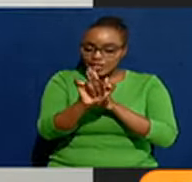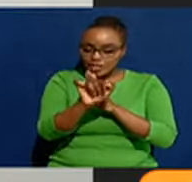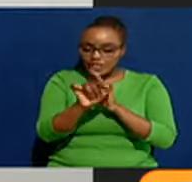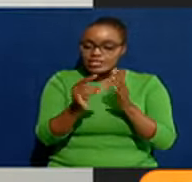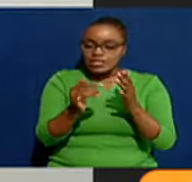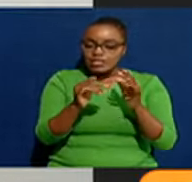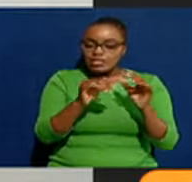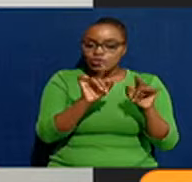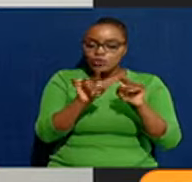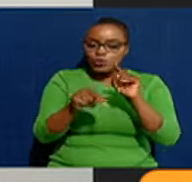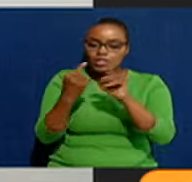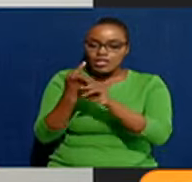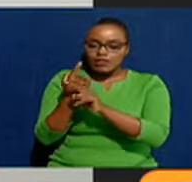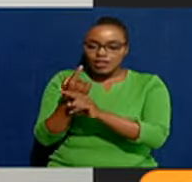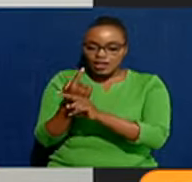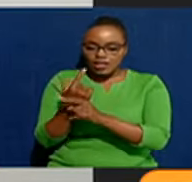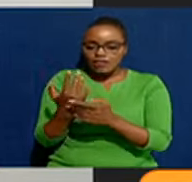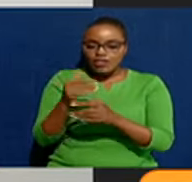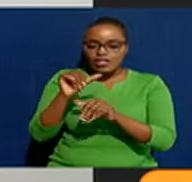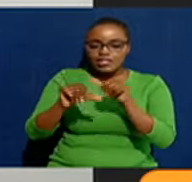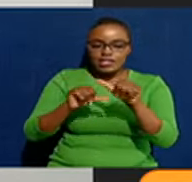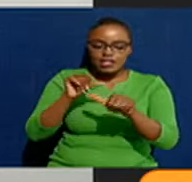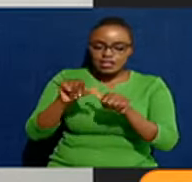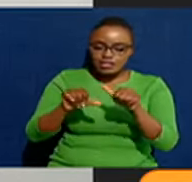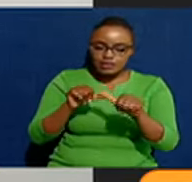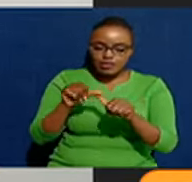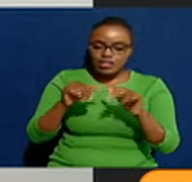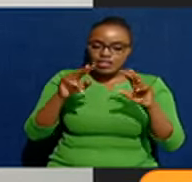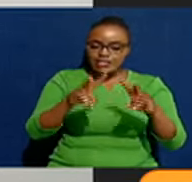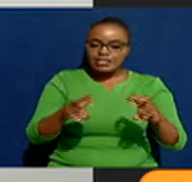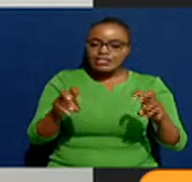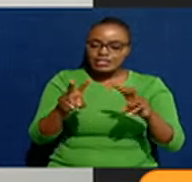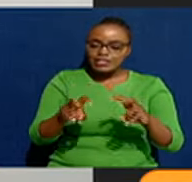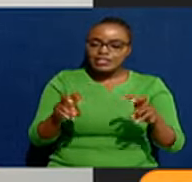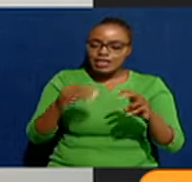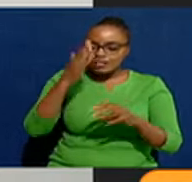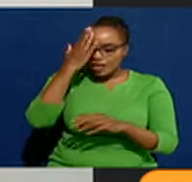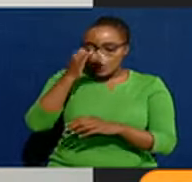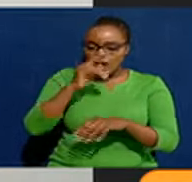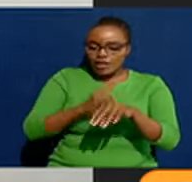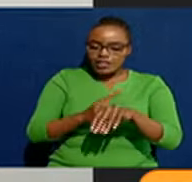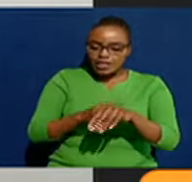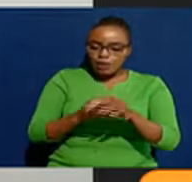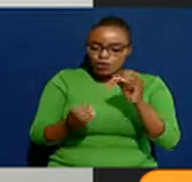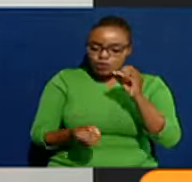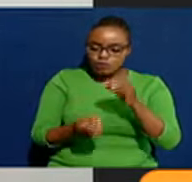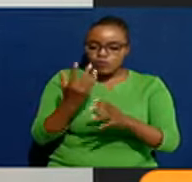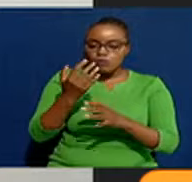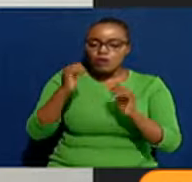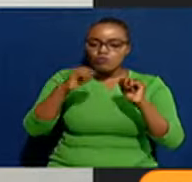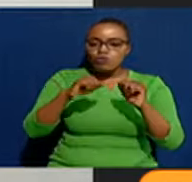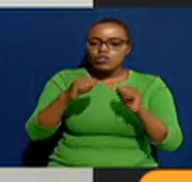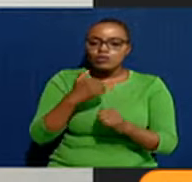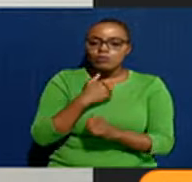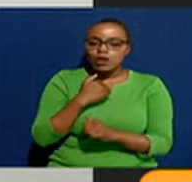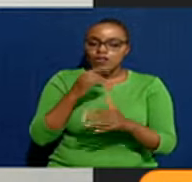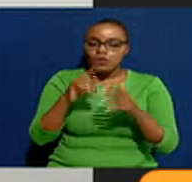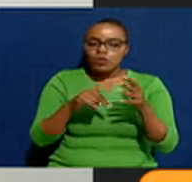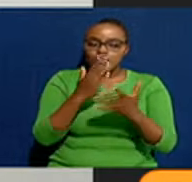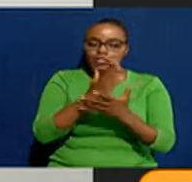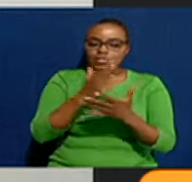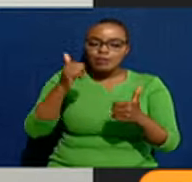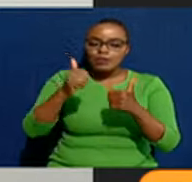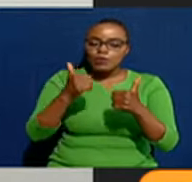to various scientific research so that when we come out with something,